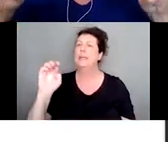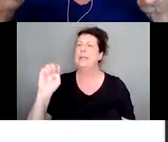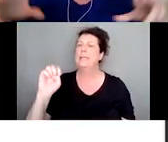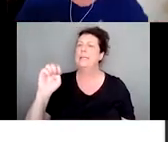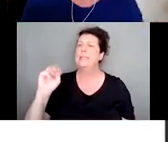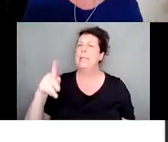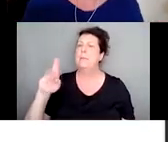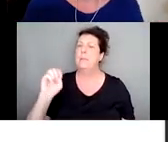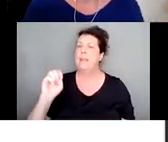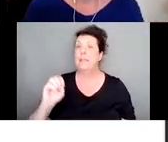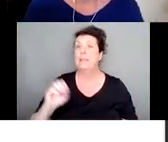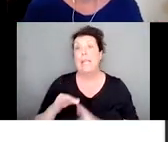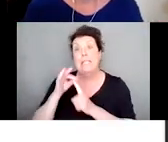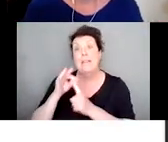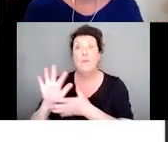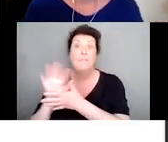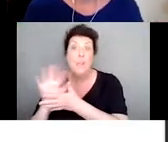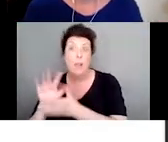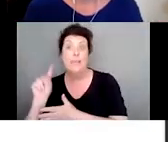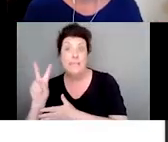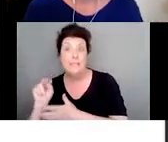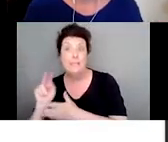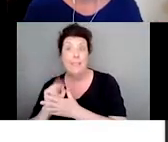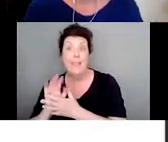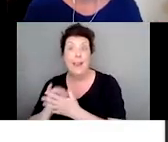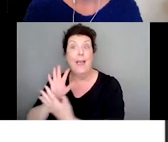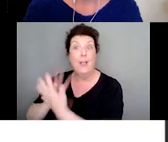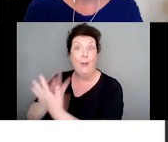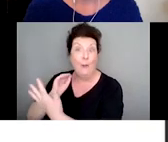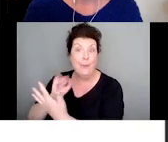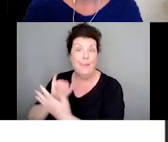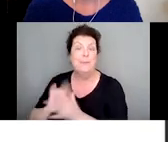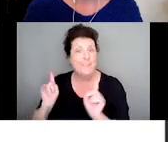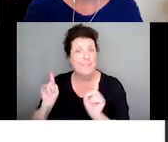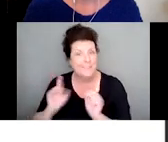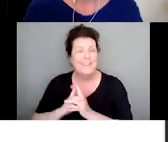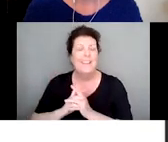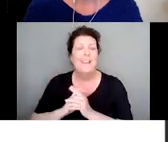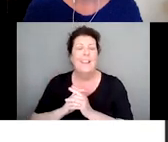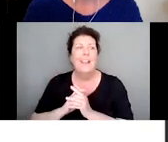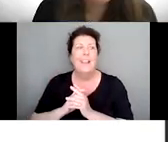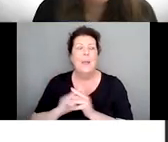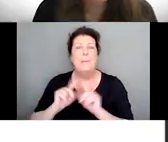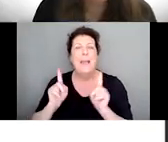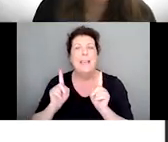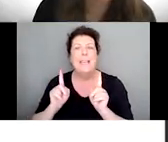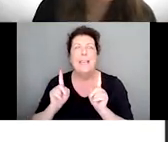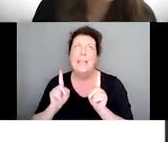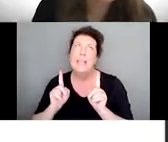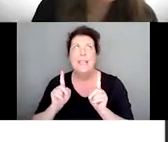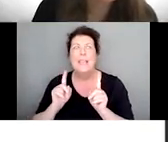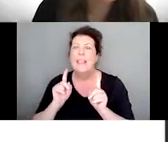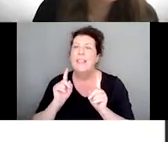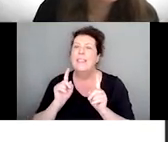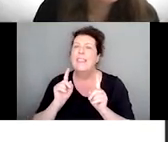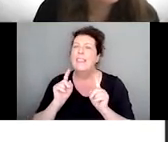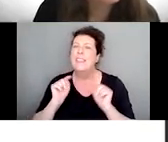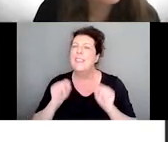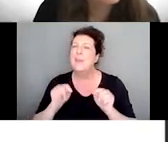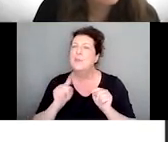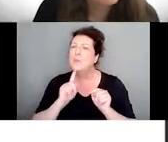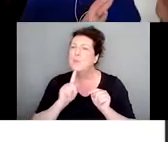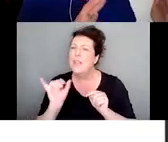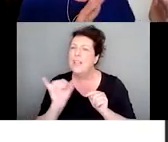TV. Um, and so, uh, it, it was really like getting to